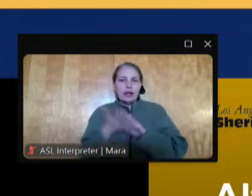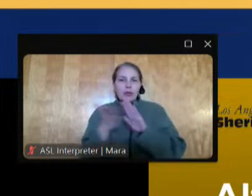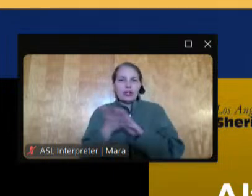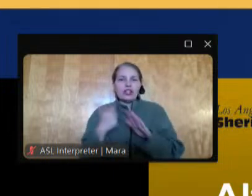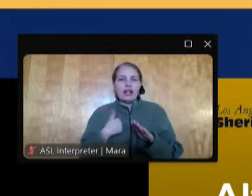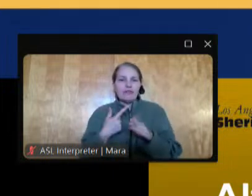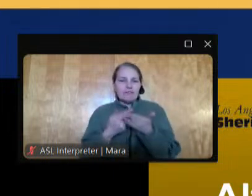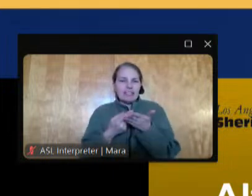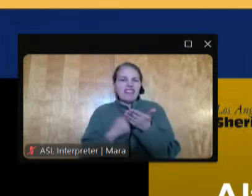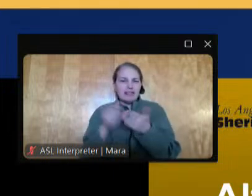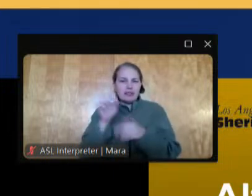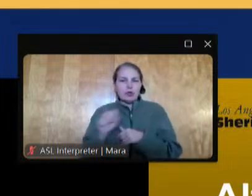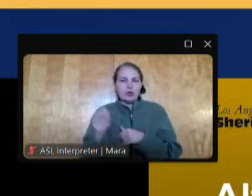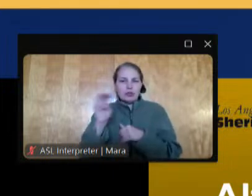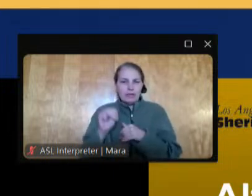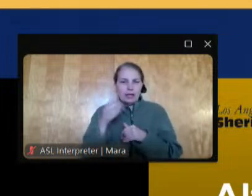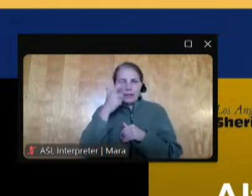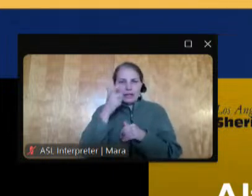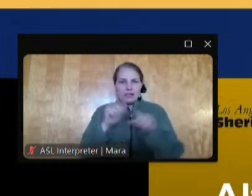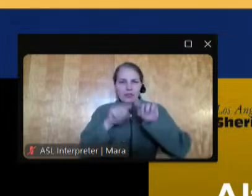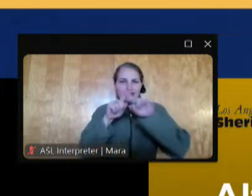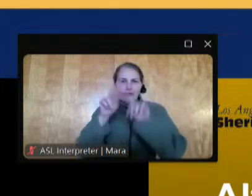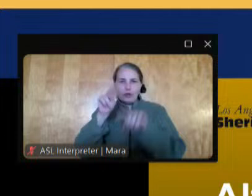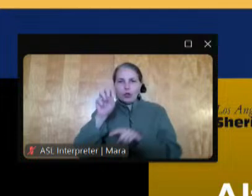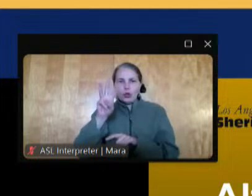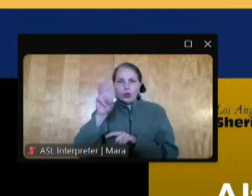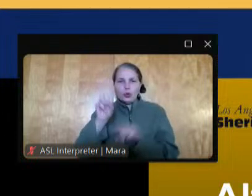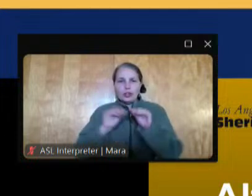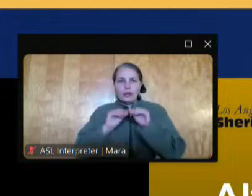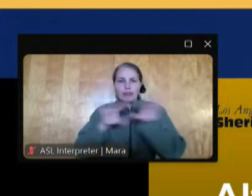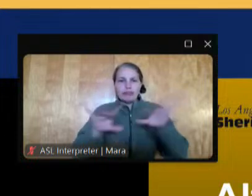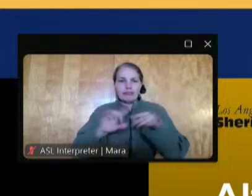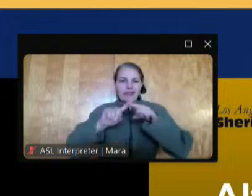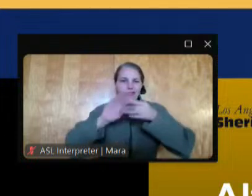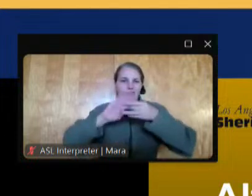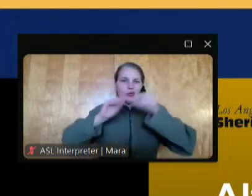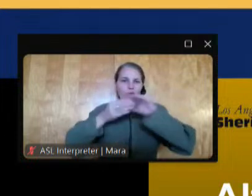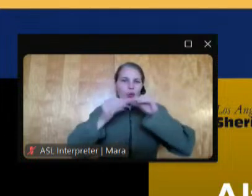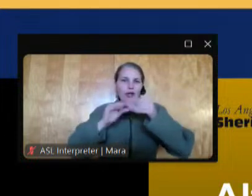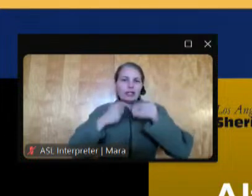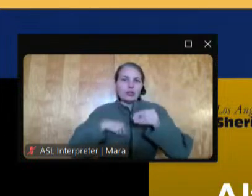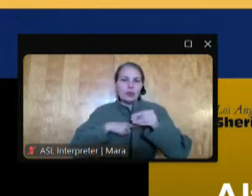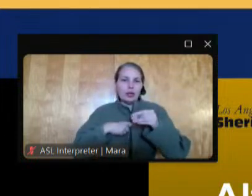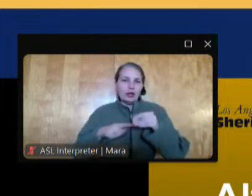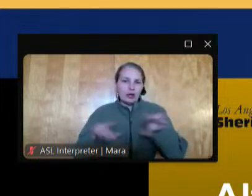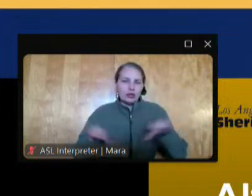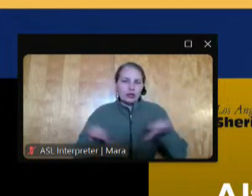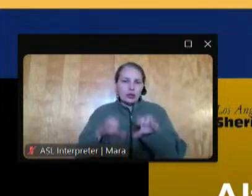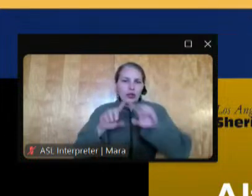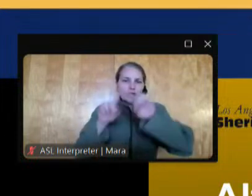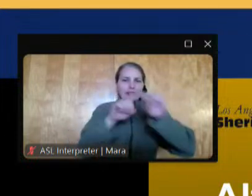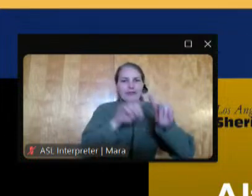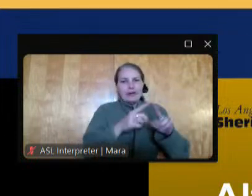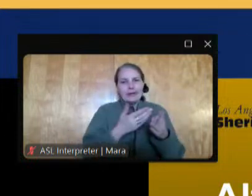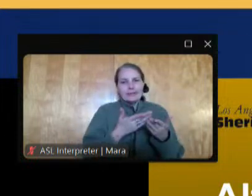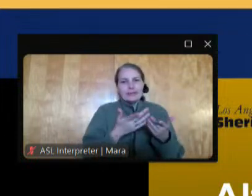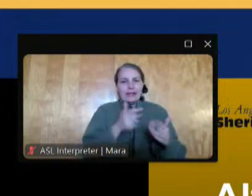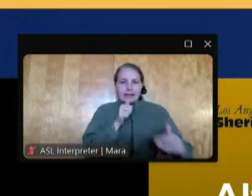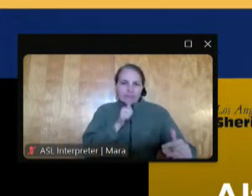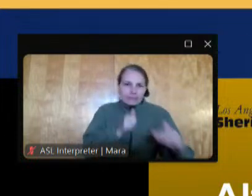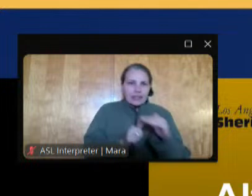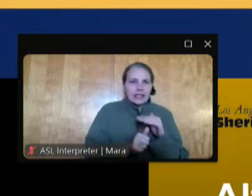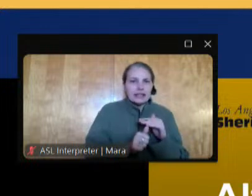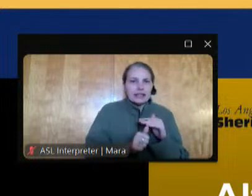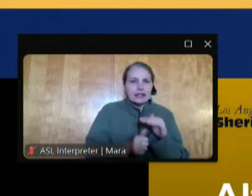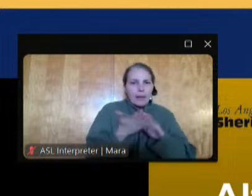done stories about them. We're routinely doing those. We also have undercover operations where we have detectives come in from our